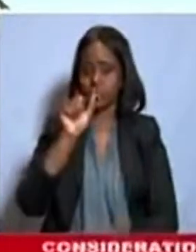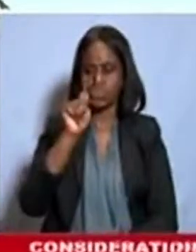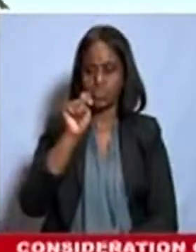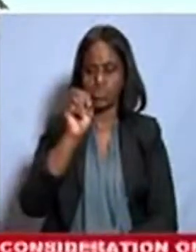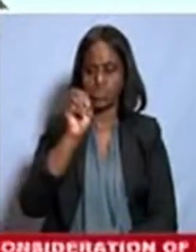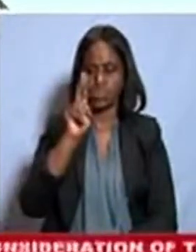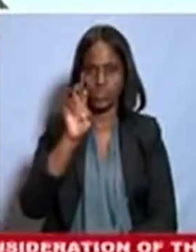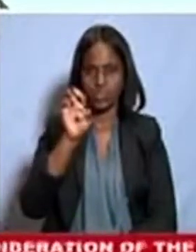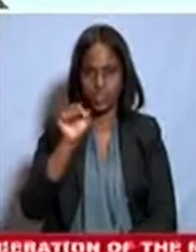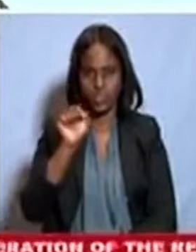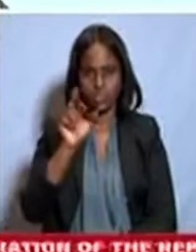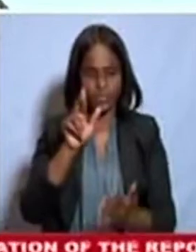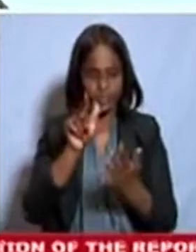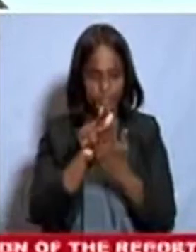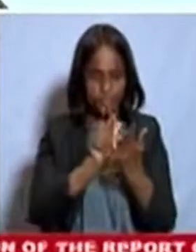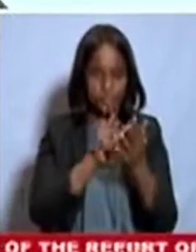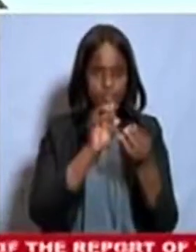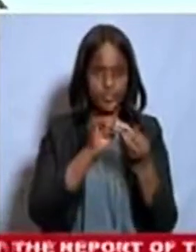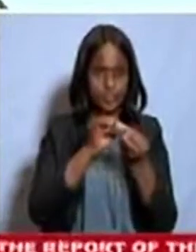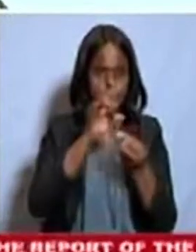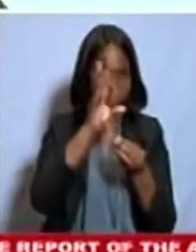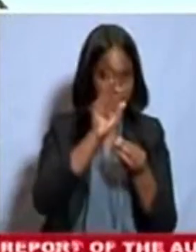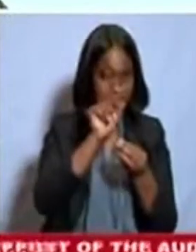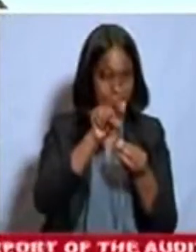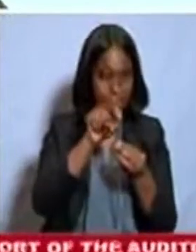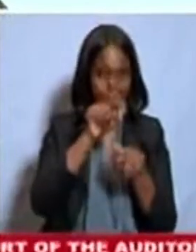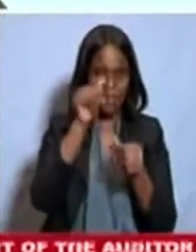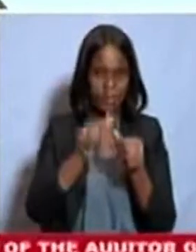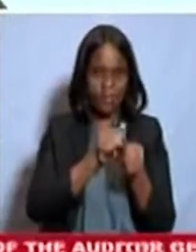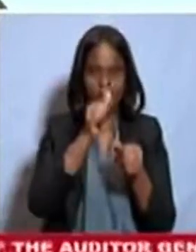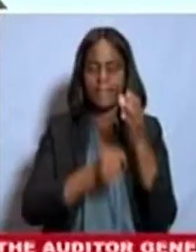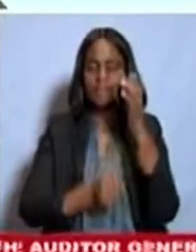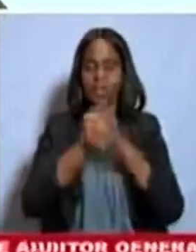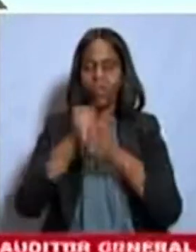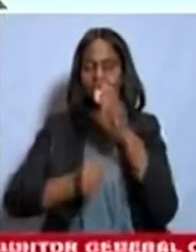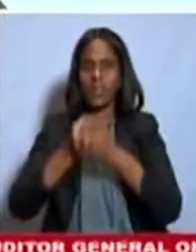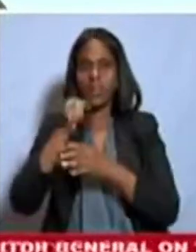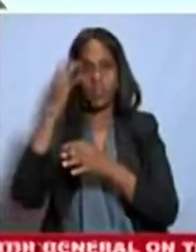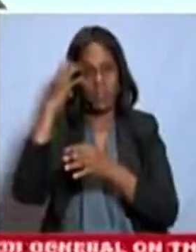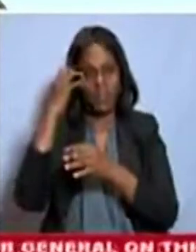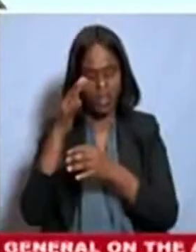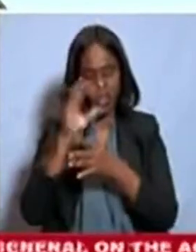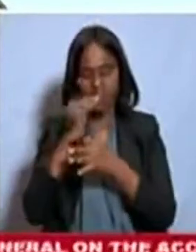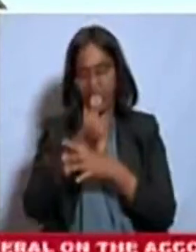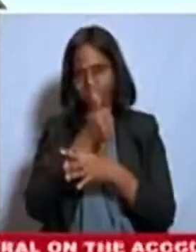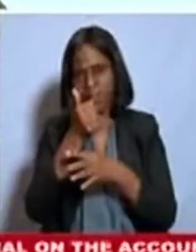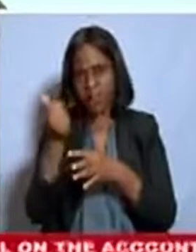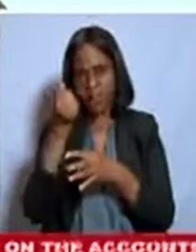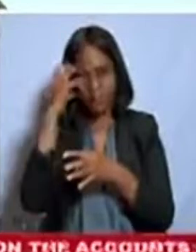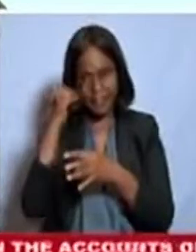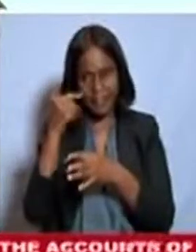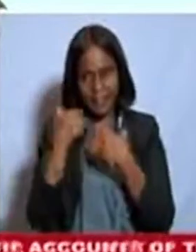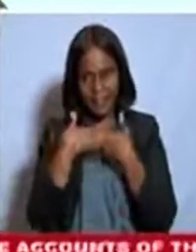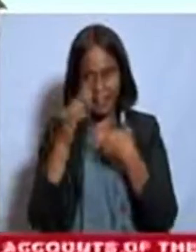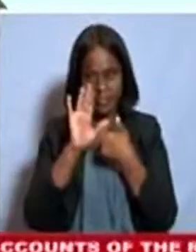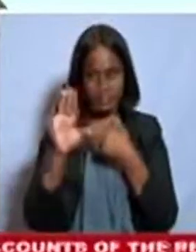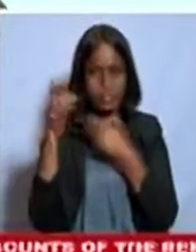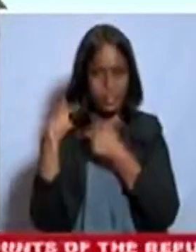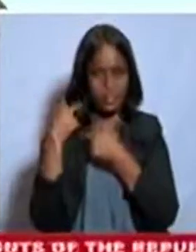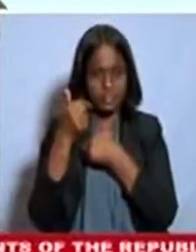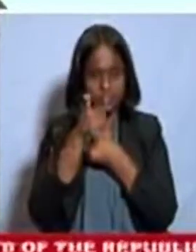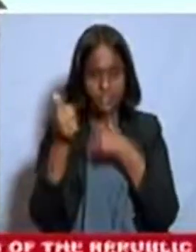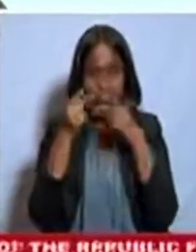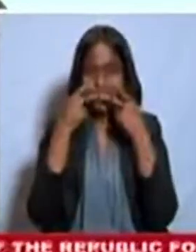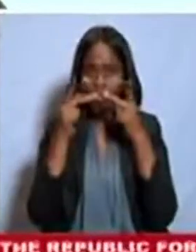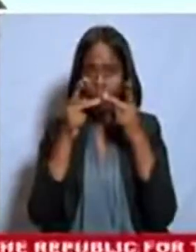Public Stores Regulation number 16 requires that every stores officer or any other officer having in his charge any